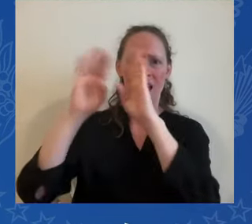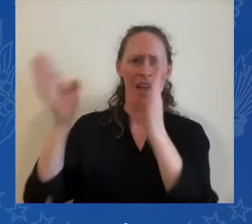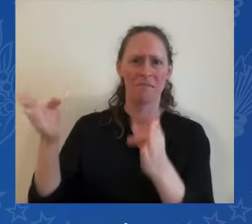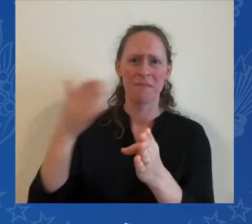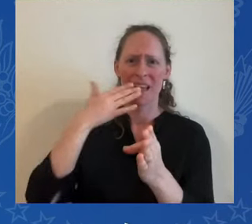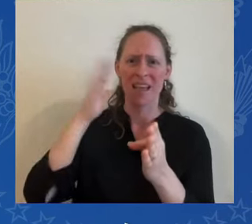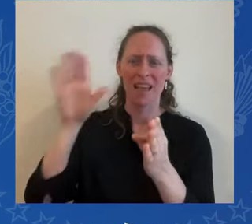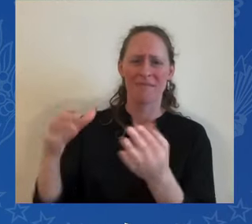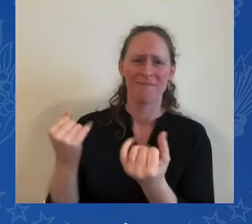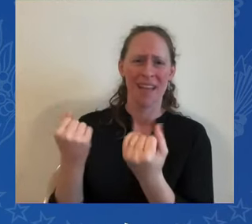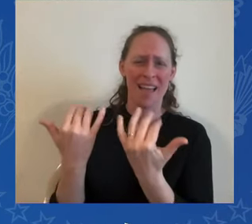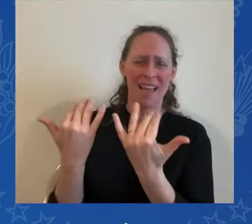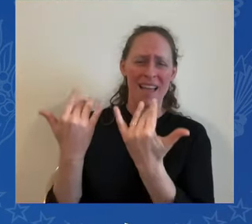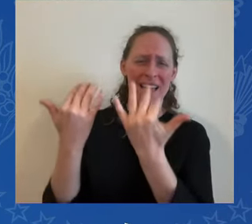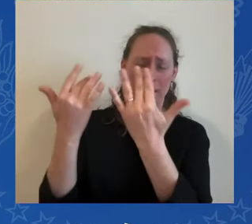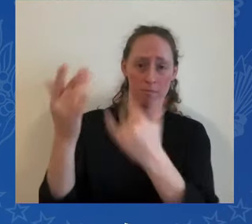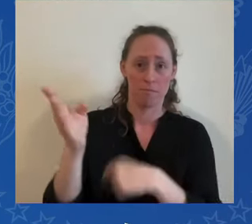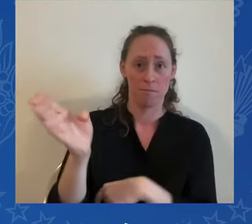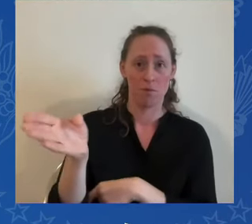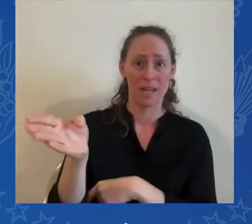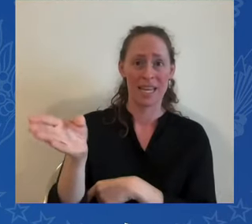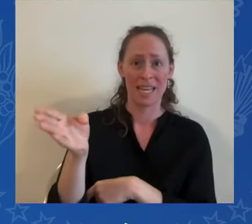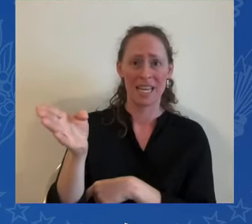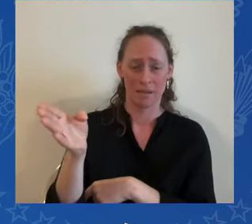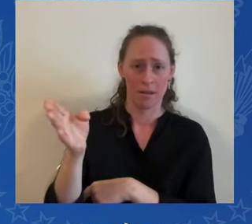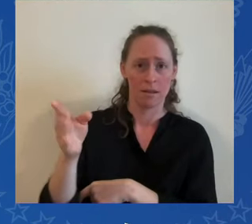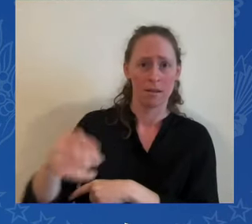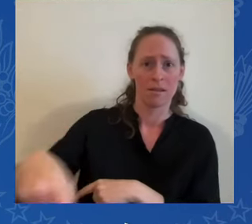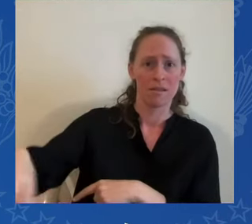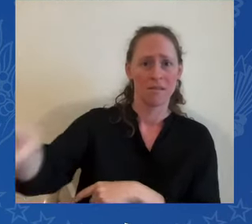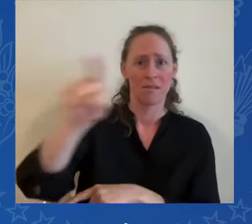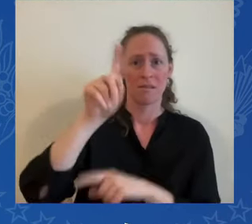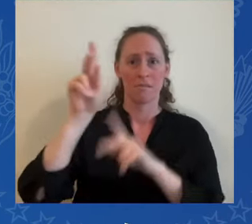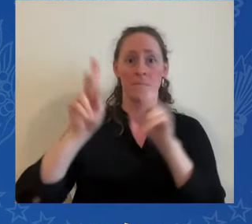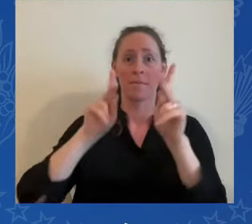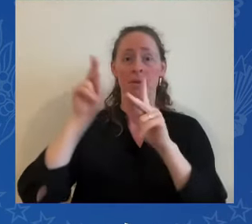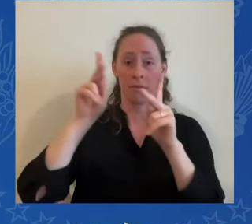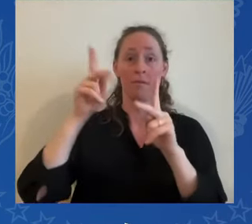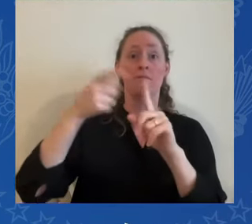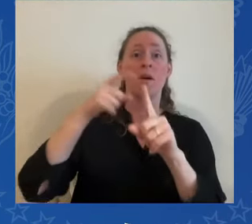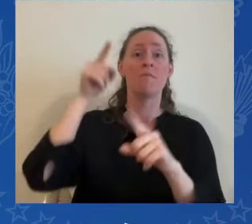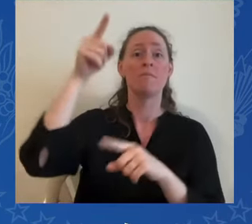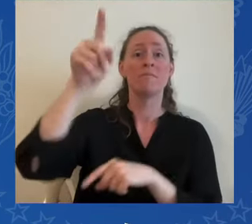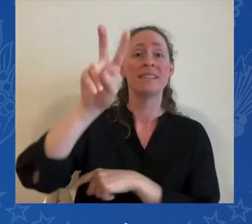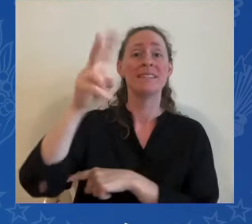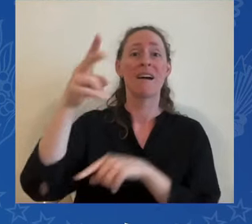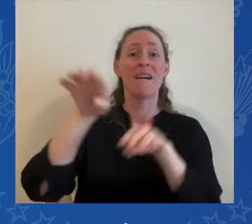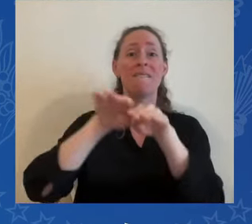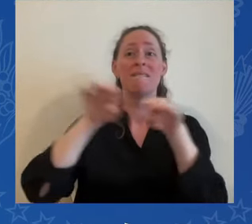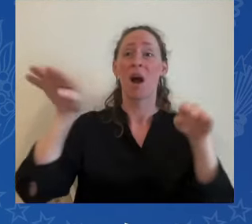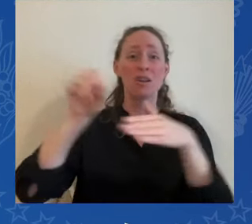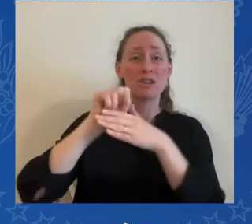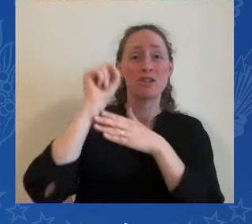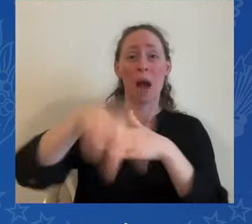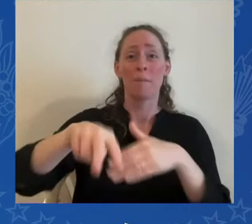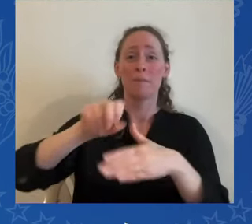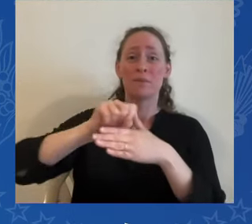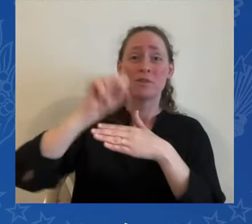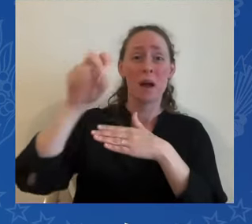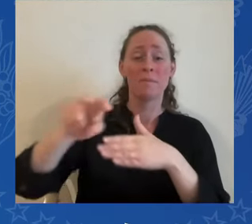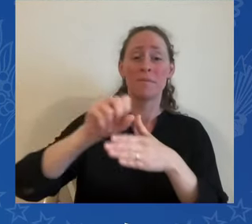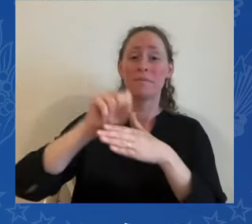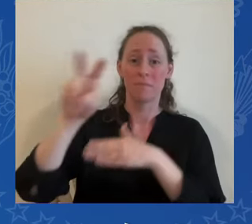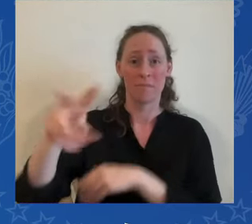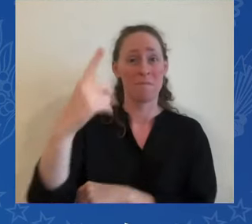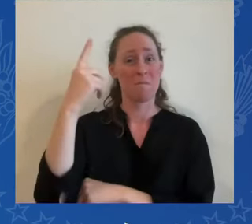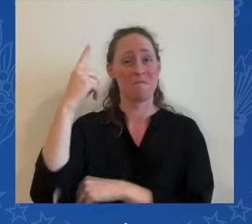window, yelling, "There's a baby up there." Imagine the presence of mind of that young child. There's a baby up there.